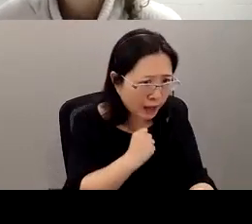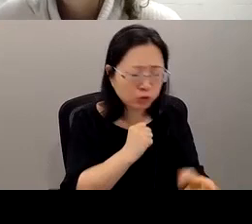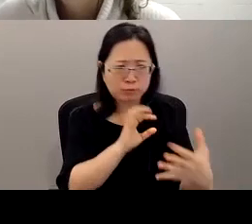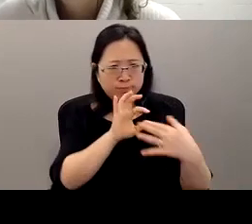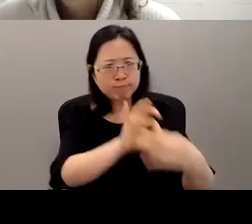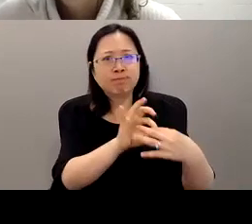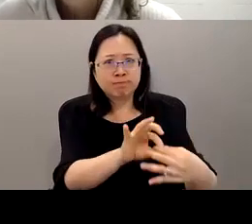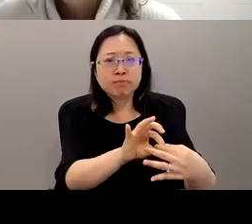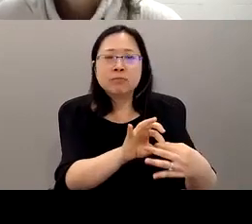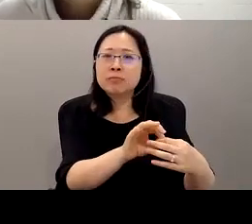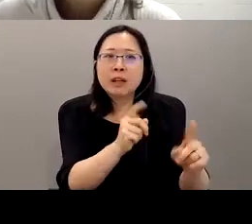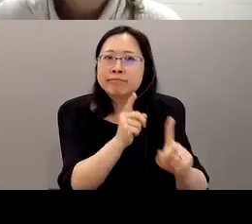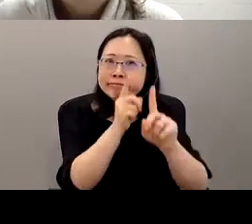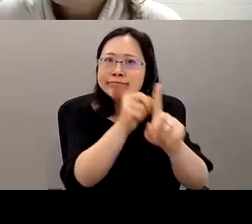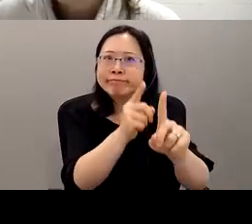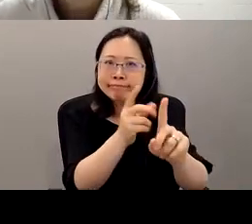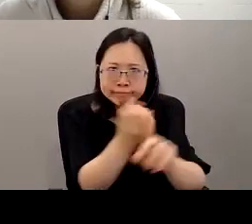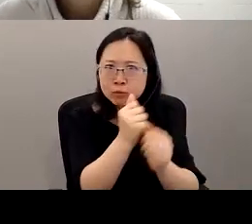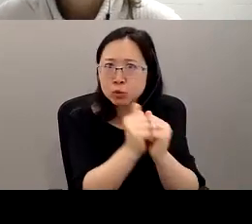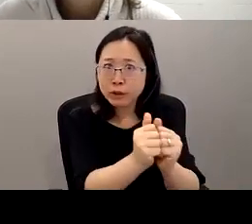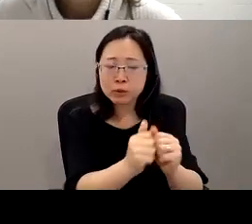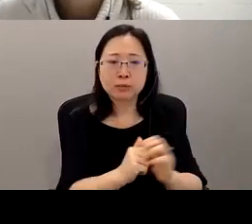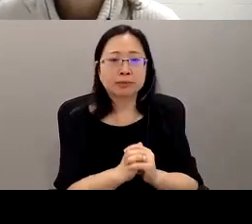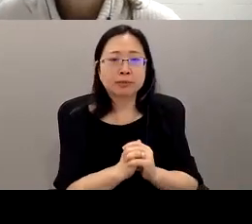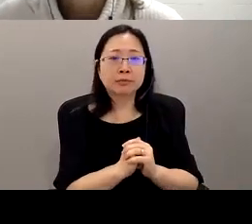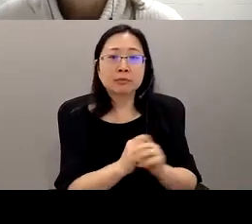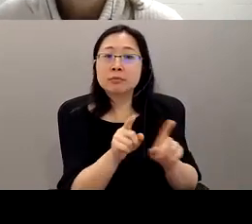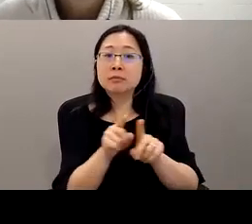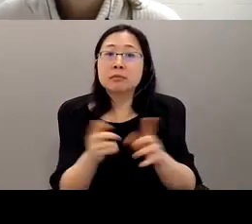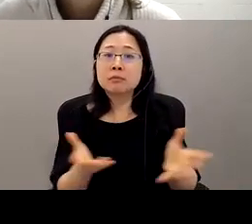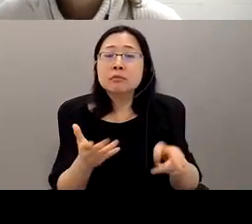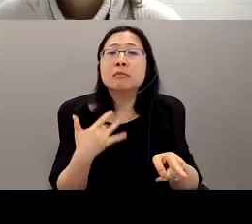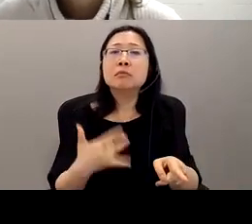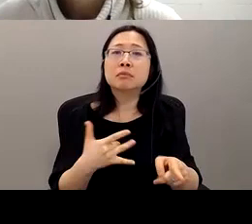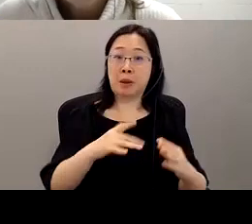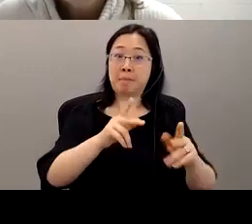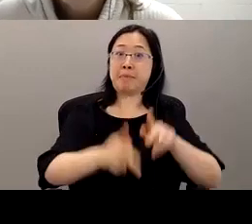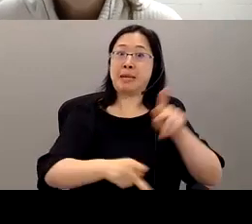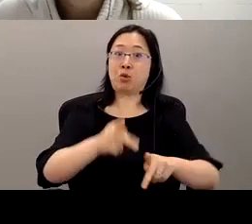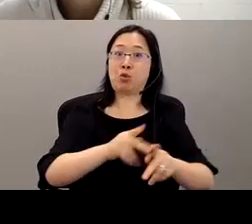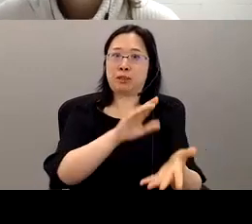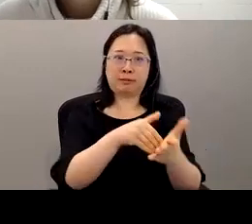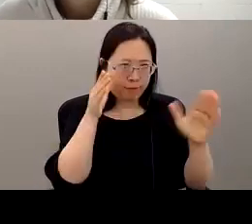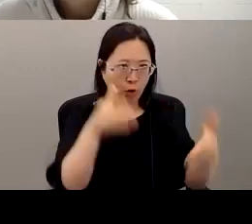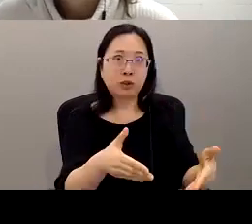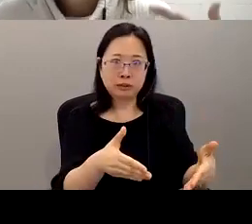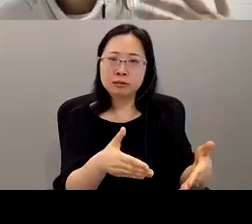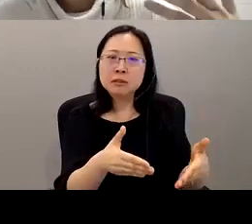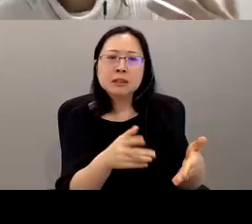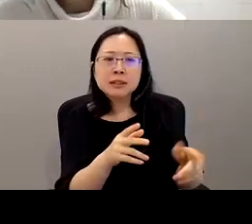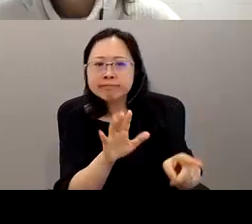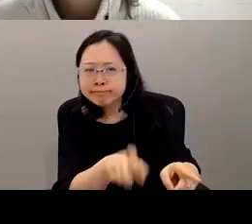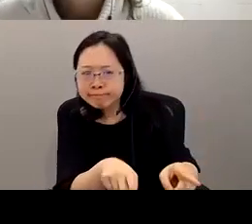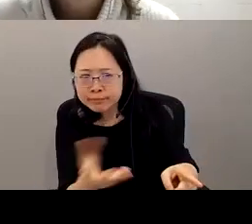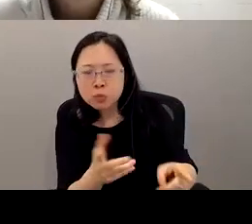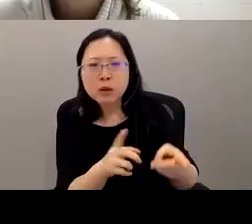for. We're participant-centered, so we meet people where they're at. We listen to what they need.